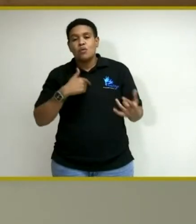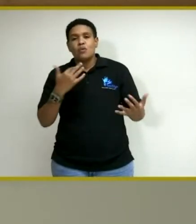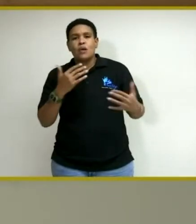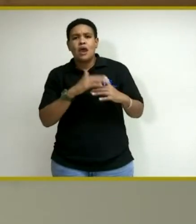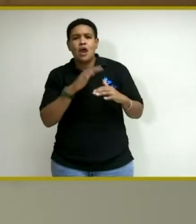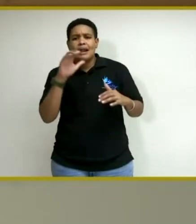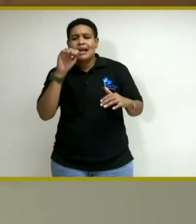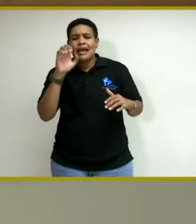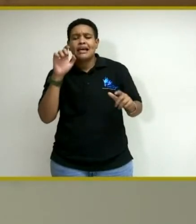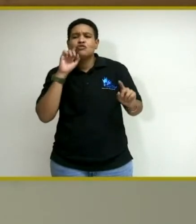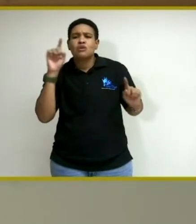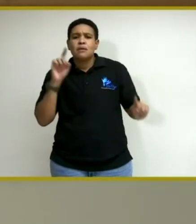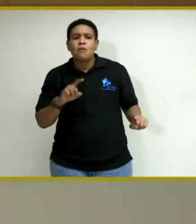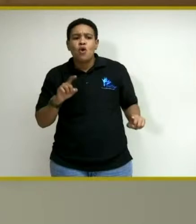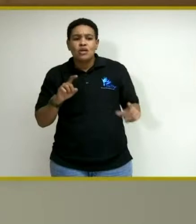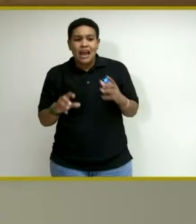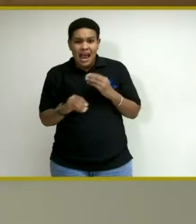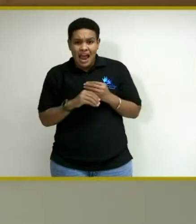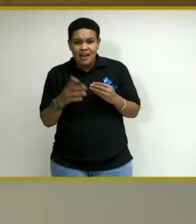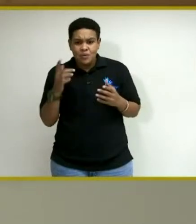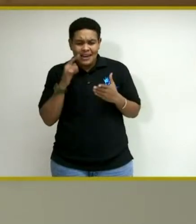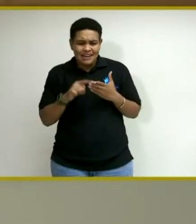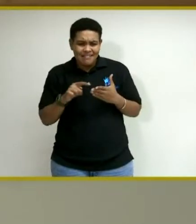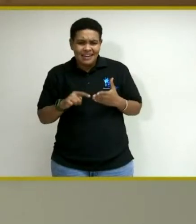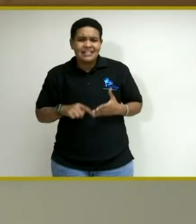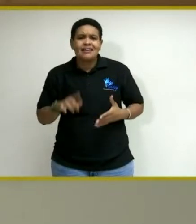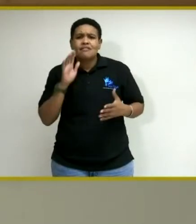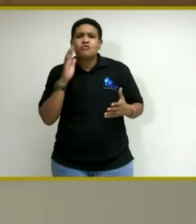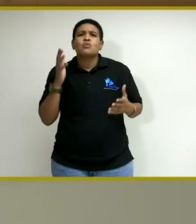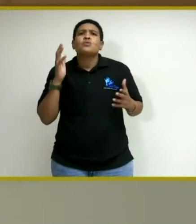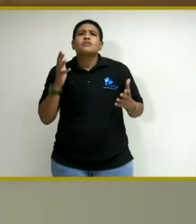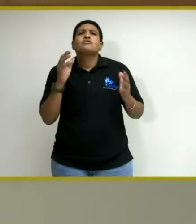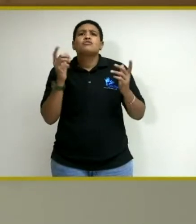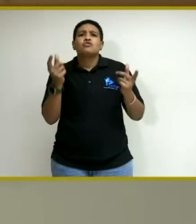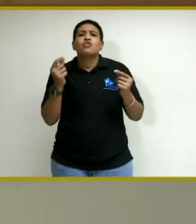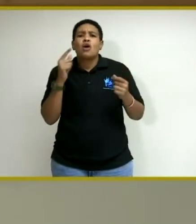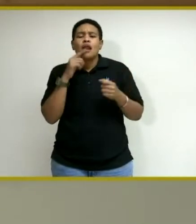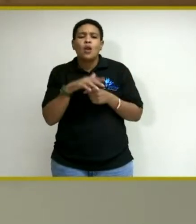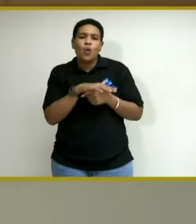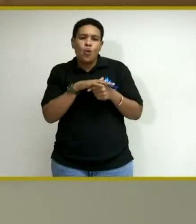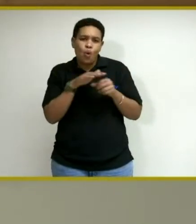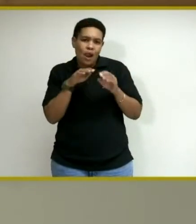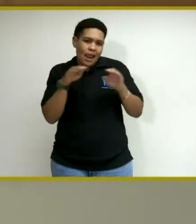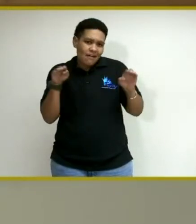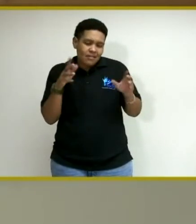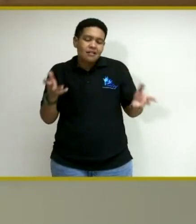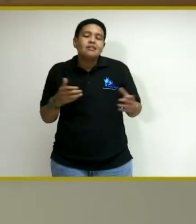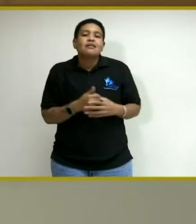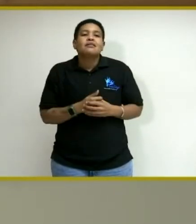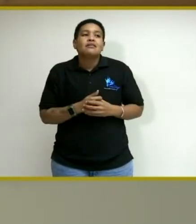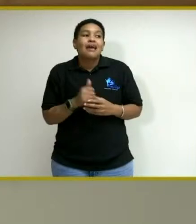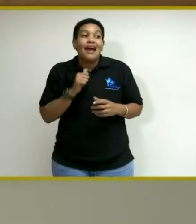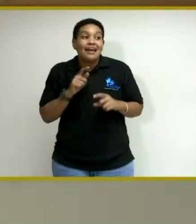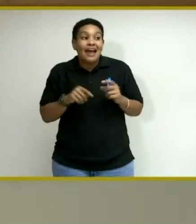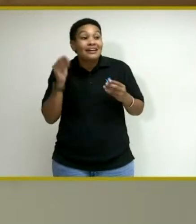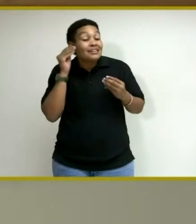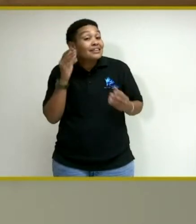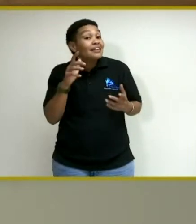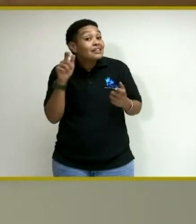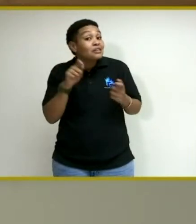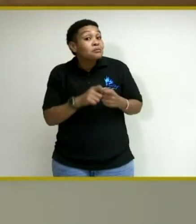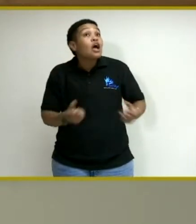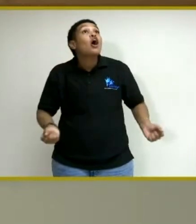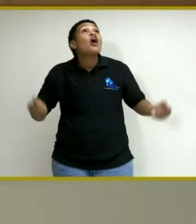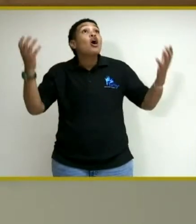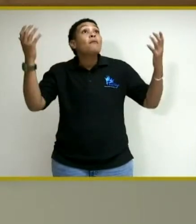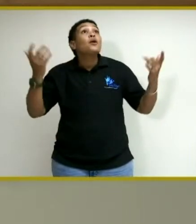case reports and the investigations that were done at the local level. So I can't say specifically how many